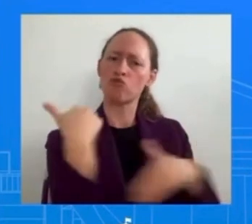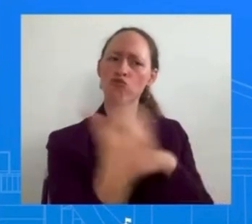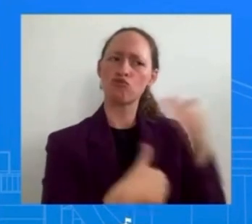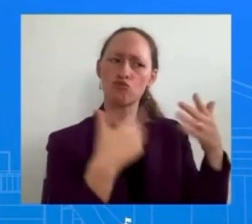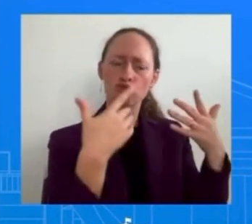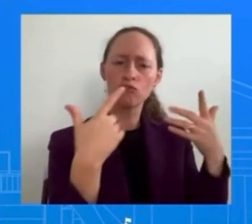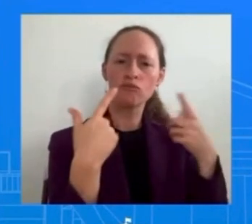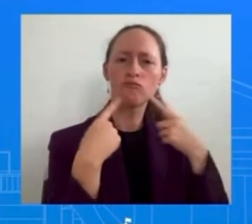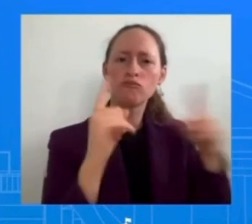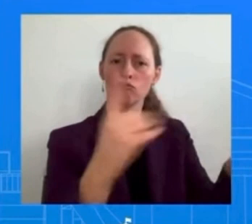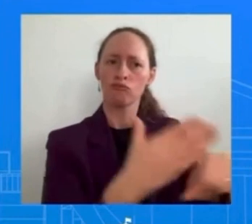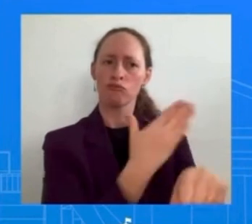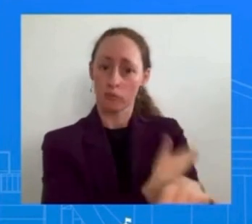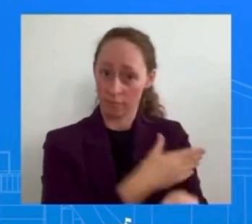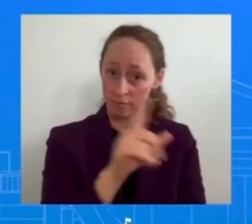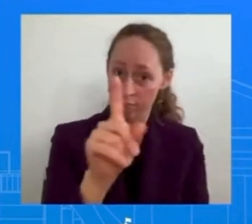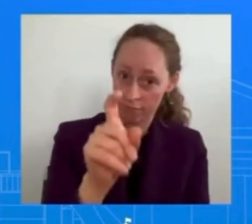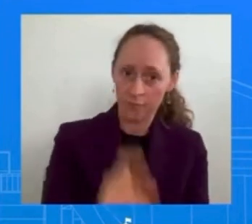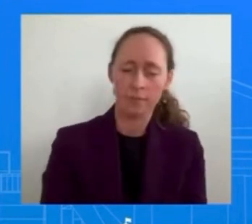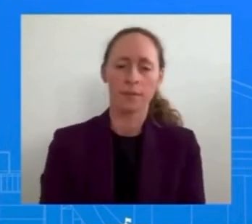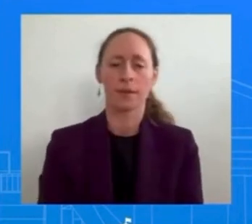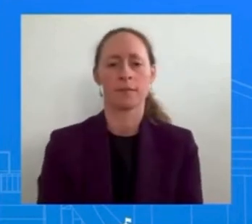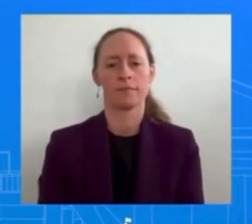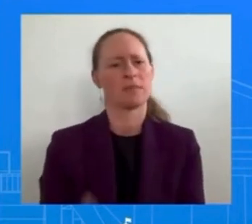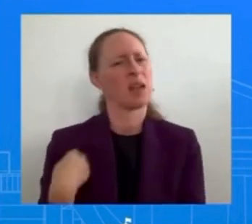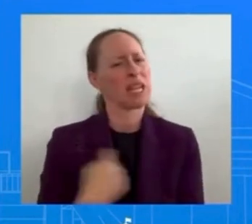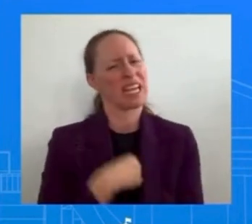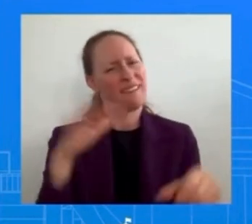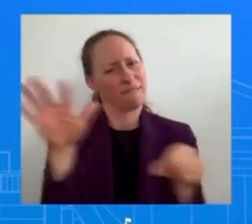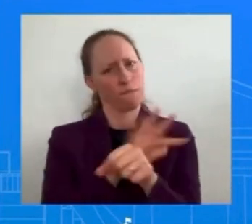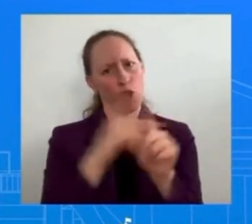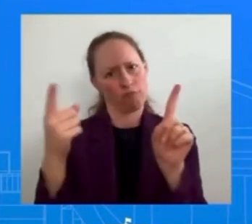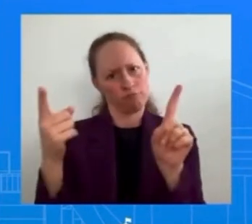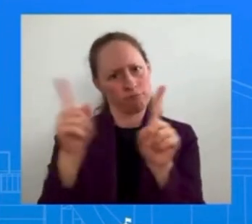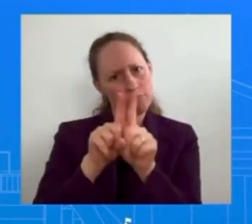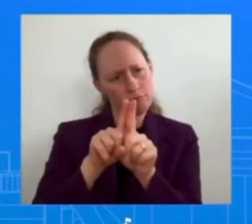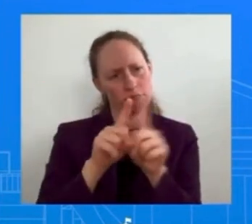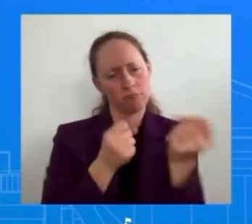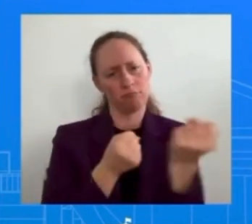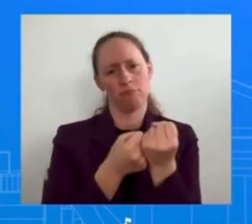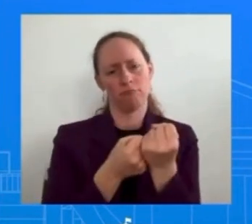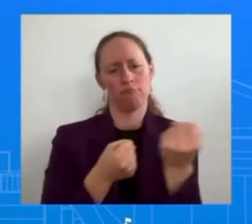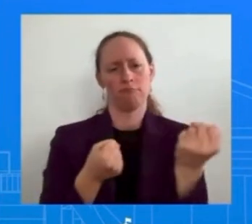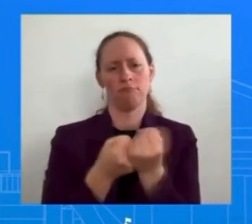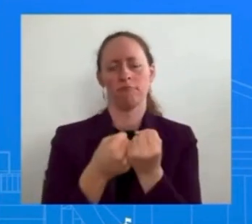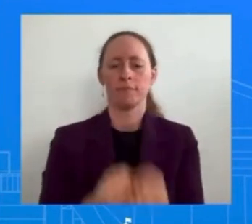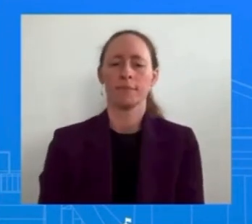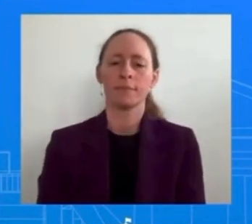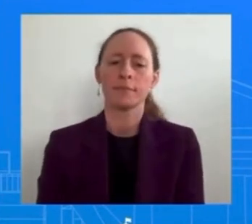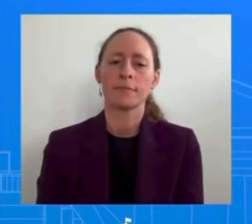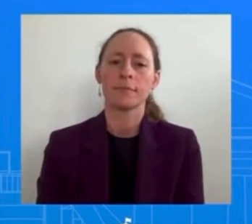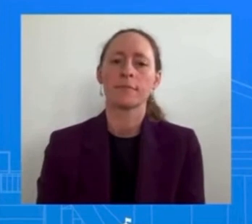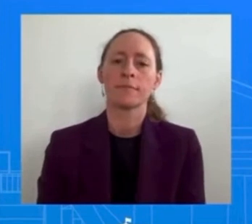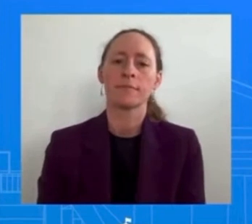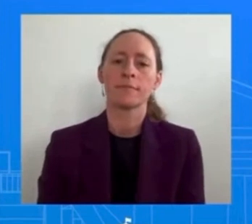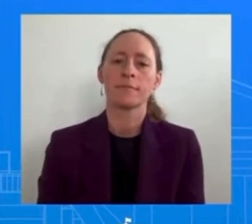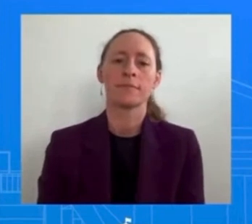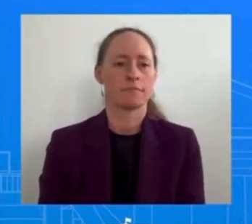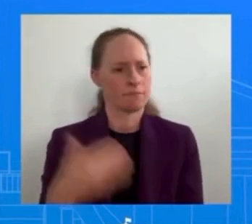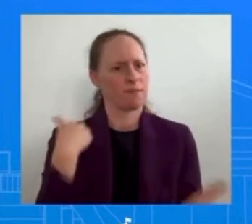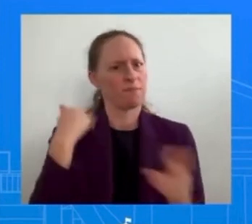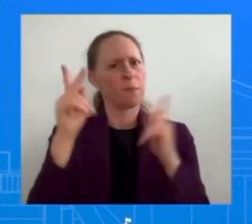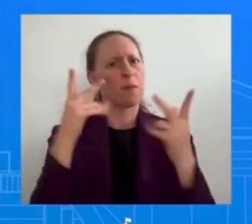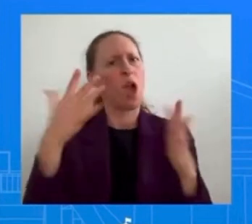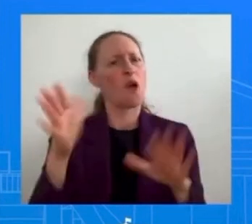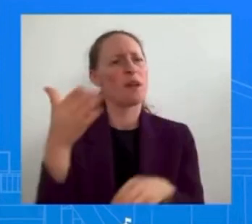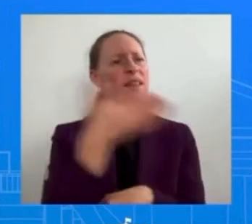that integrate in year-round with them to help maintain their capacity. But we also recognize that this is a large event for